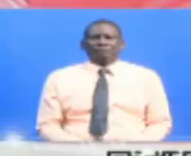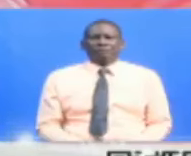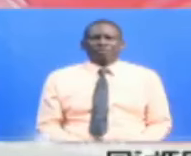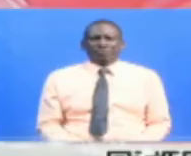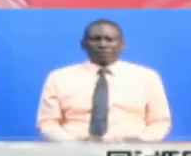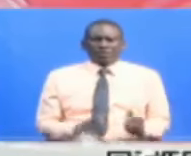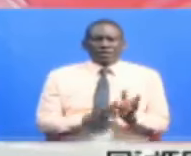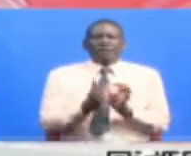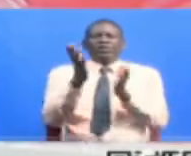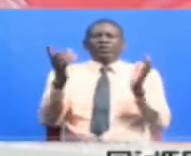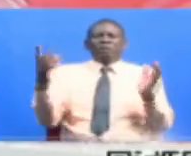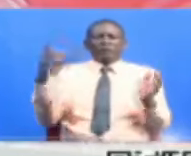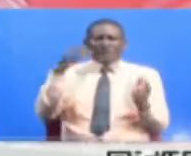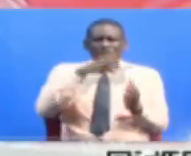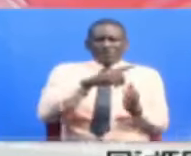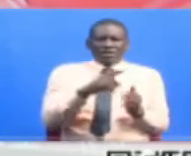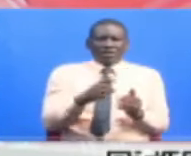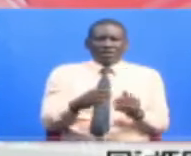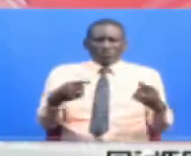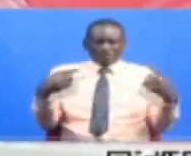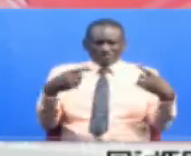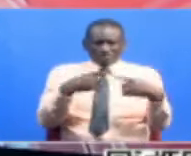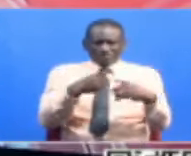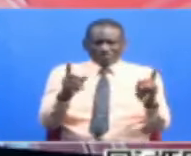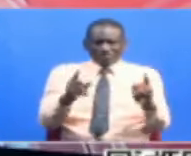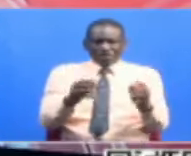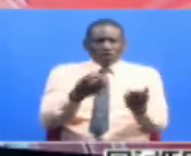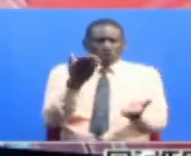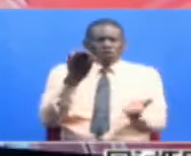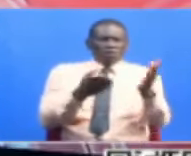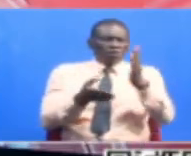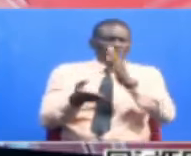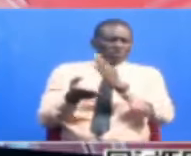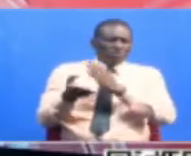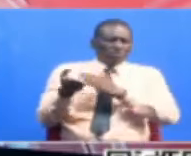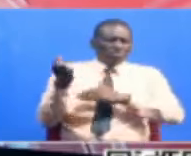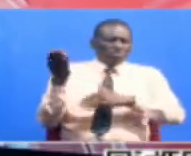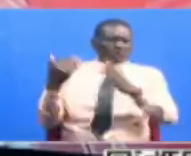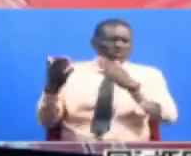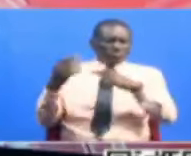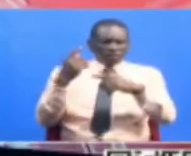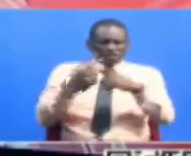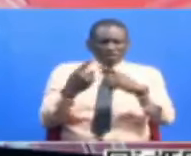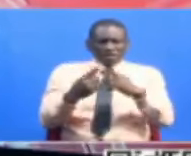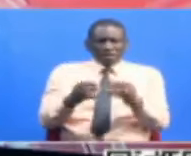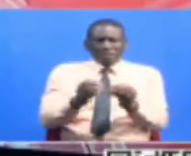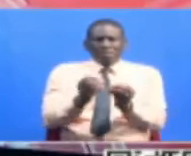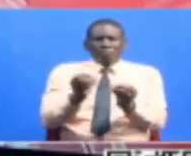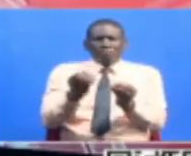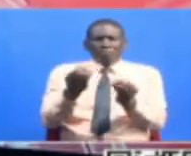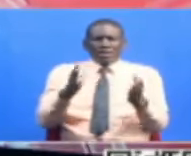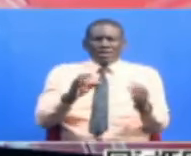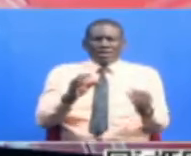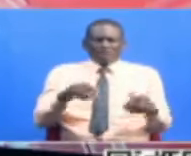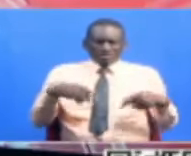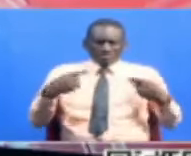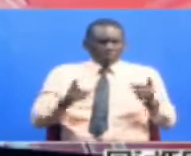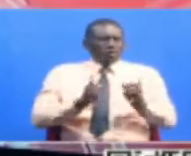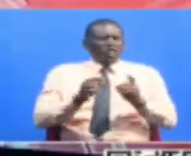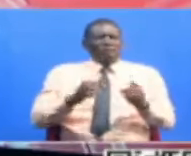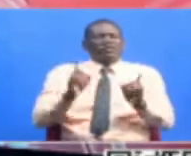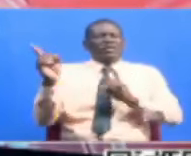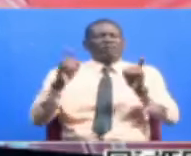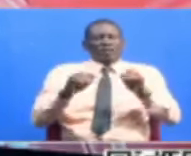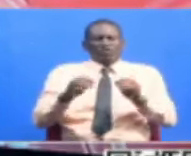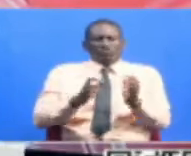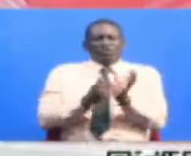Christmas Day in the city was different compared to previous years. Many city residents failed to travel for Christmas, citing harsh economic times,